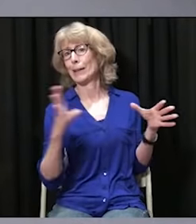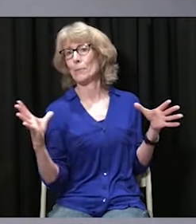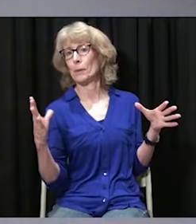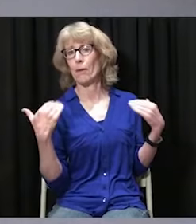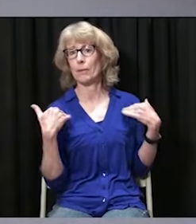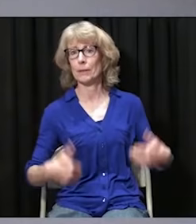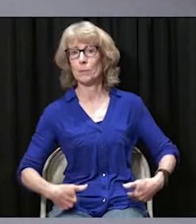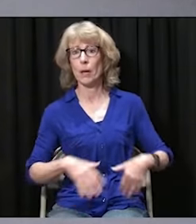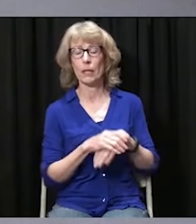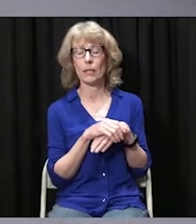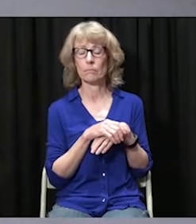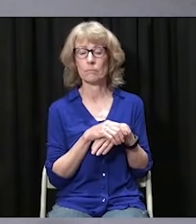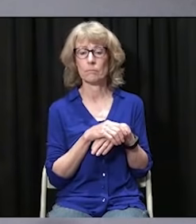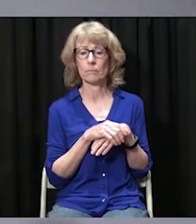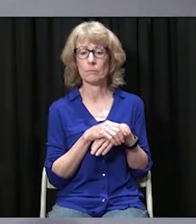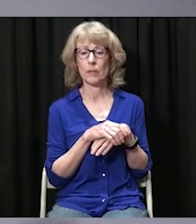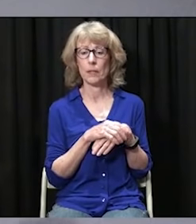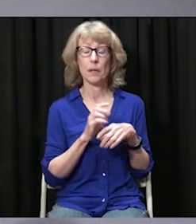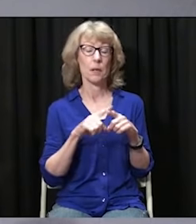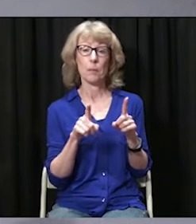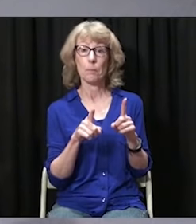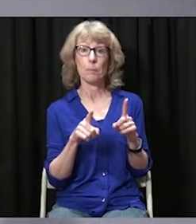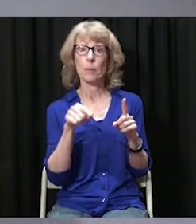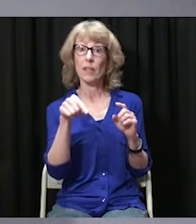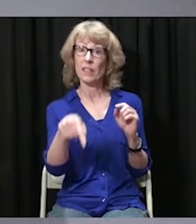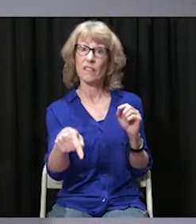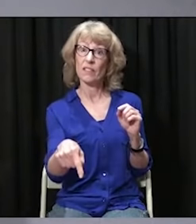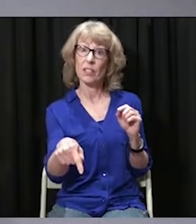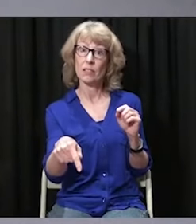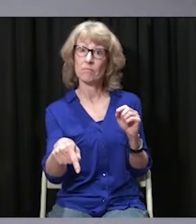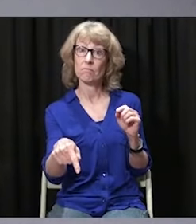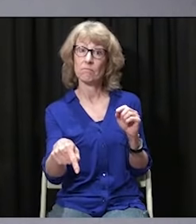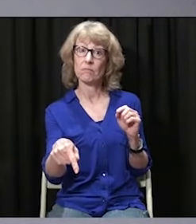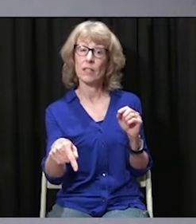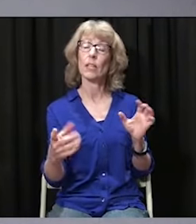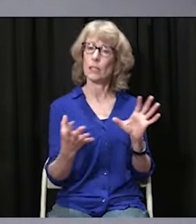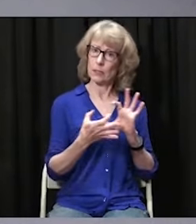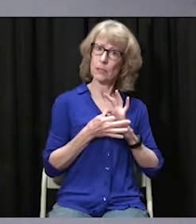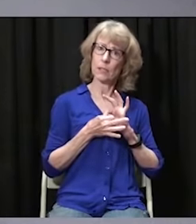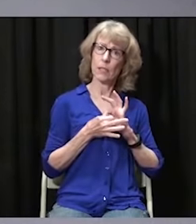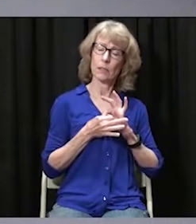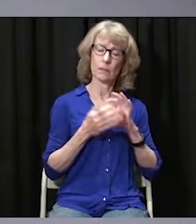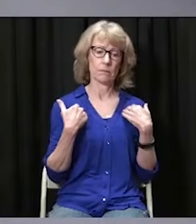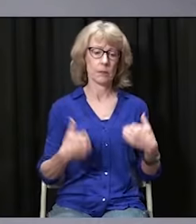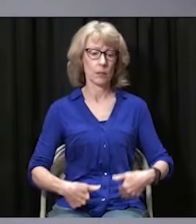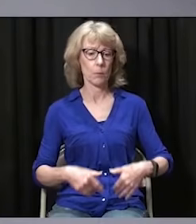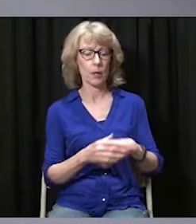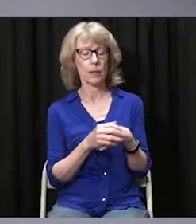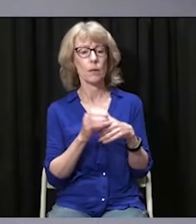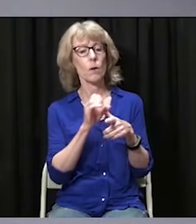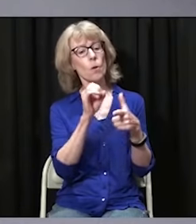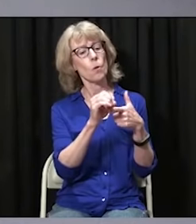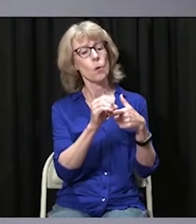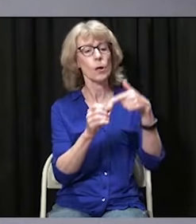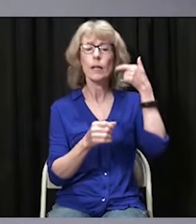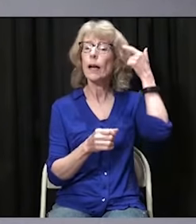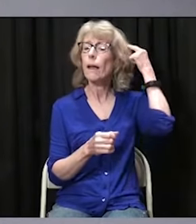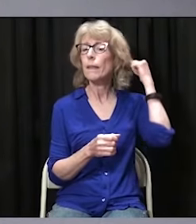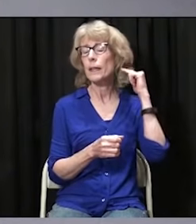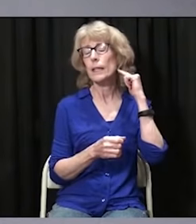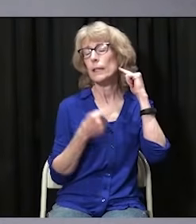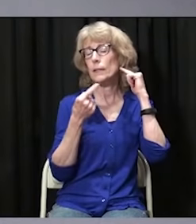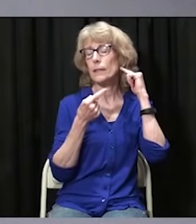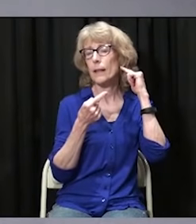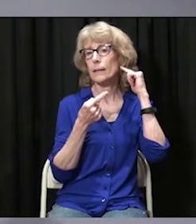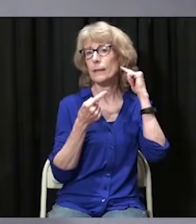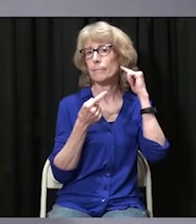stop being part of the body. And if the ear should say, because I'm not an eye, I don't belong